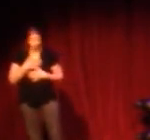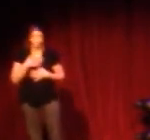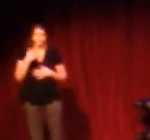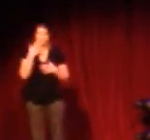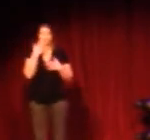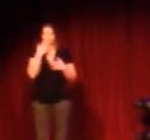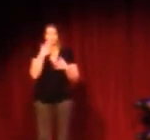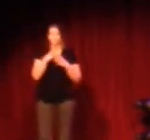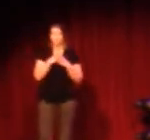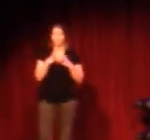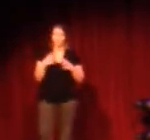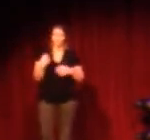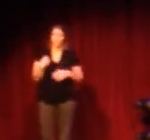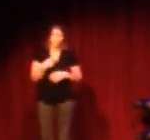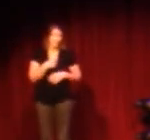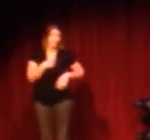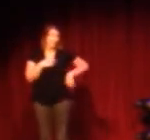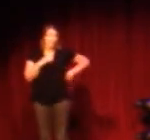you so much.